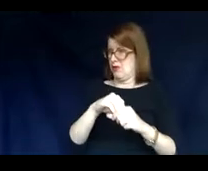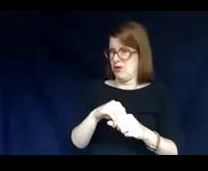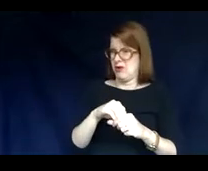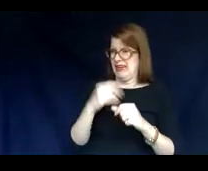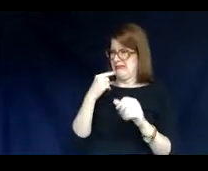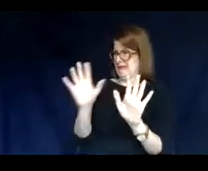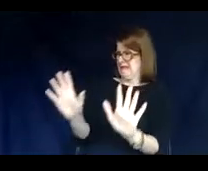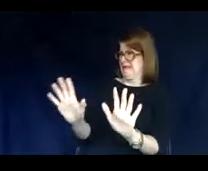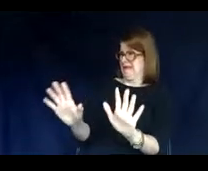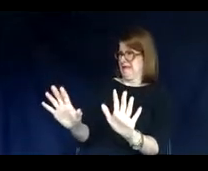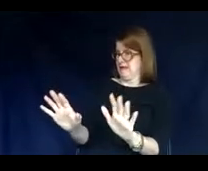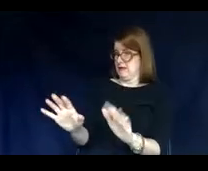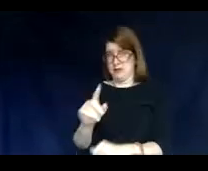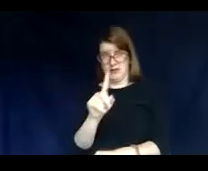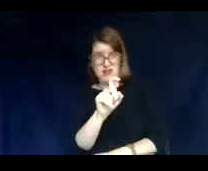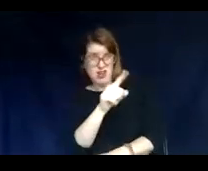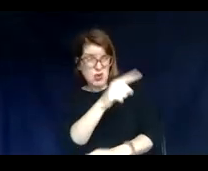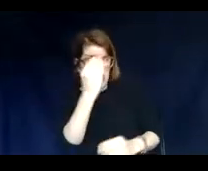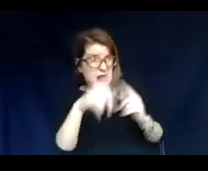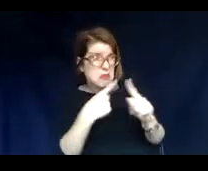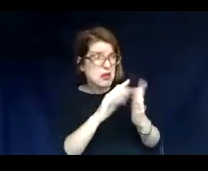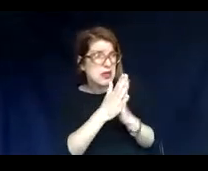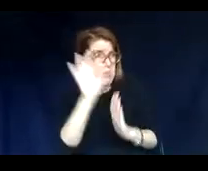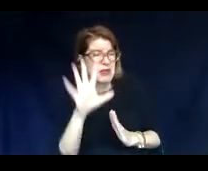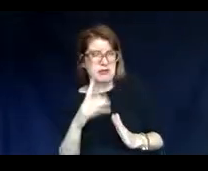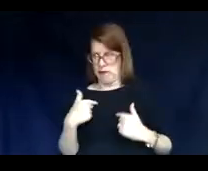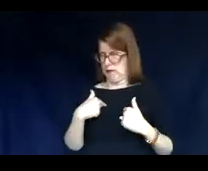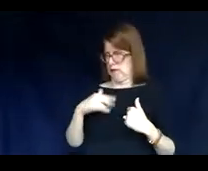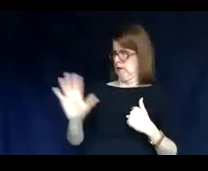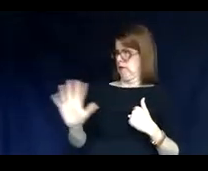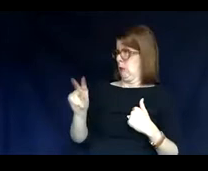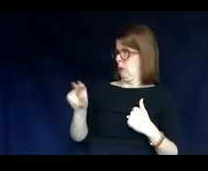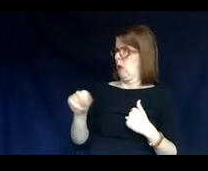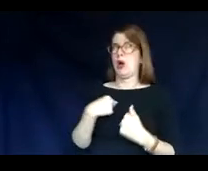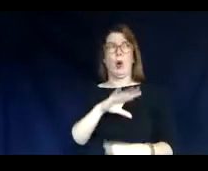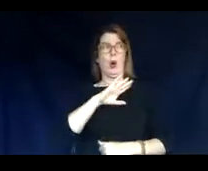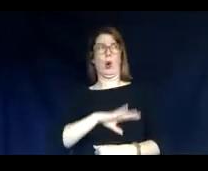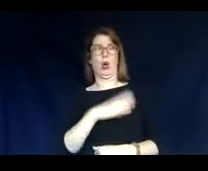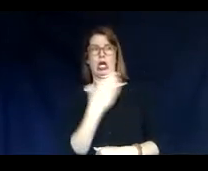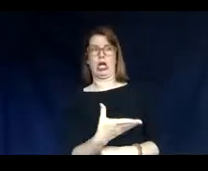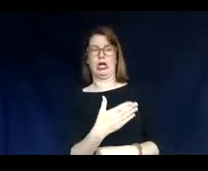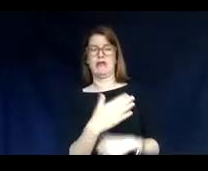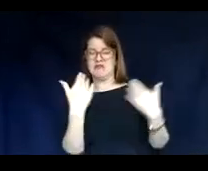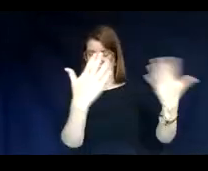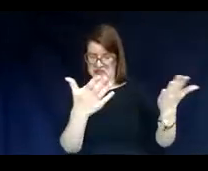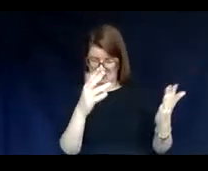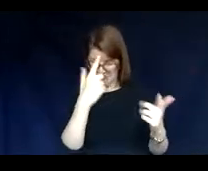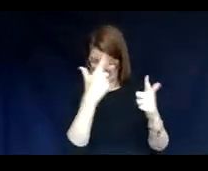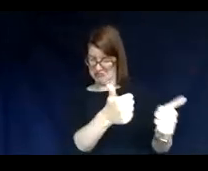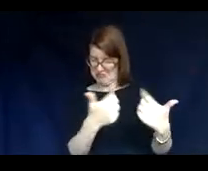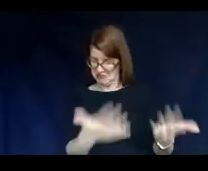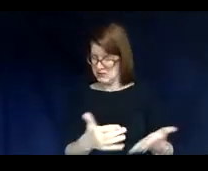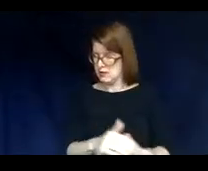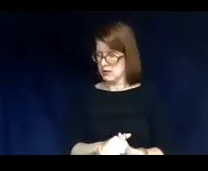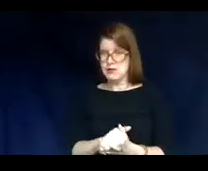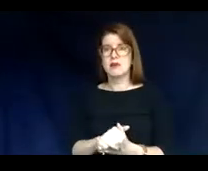whoa, you're not thinking about becoming a pastor, are you? And I was like, well, no. And they're like, okay, good. Keep on. Go ahead and do whatever you want to do.